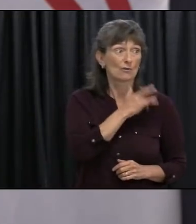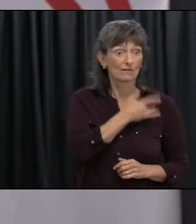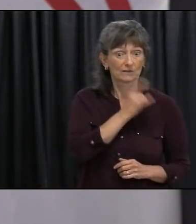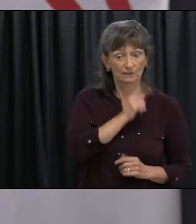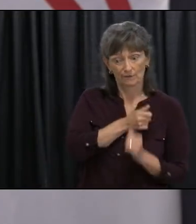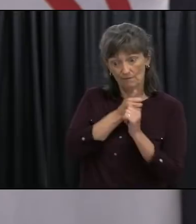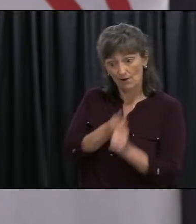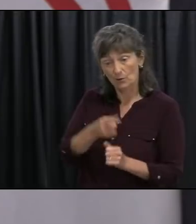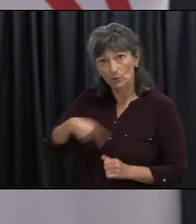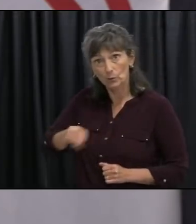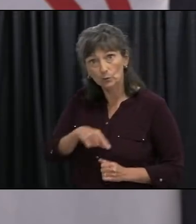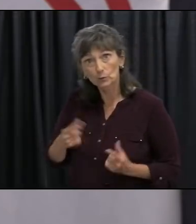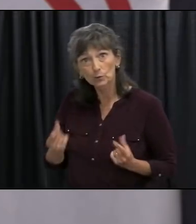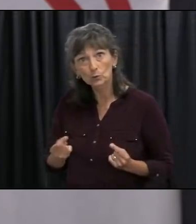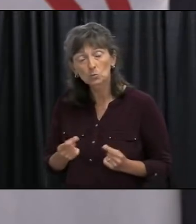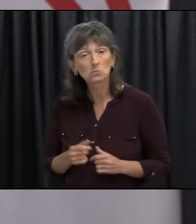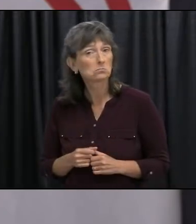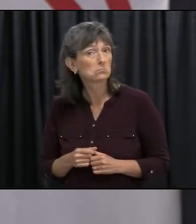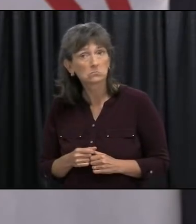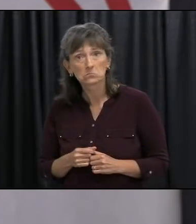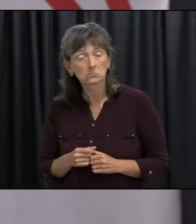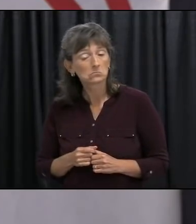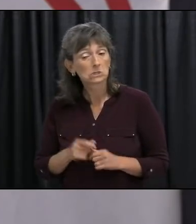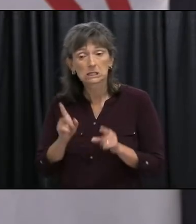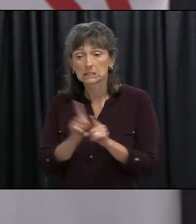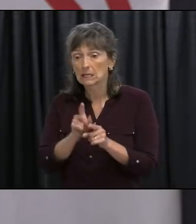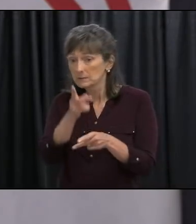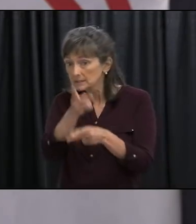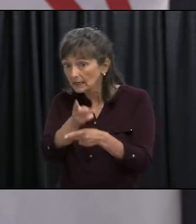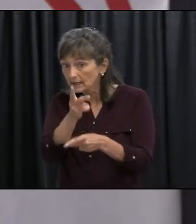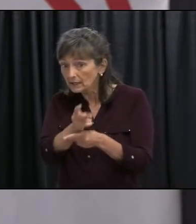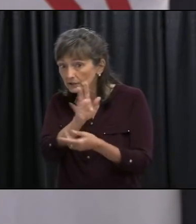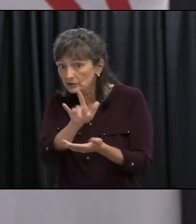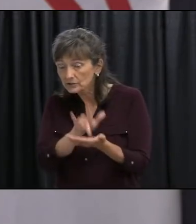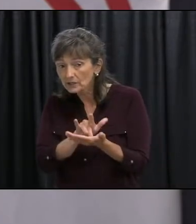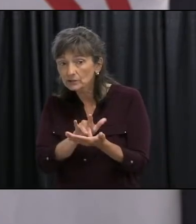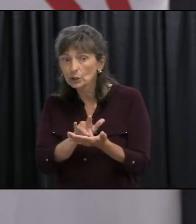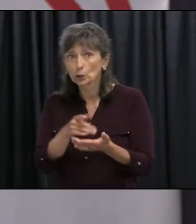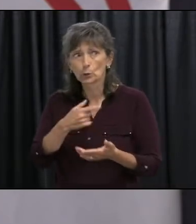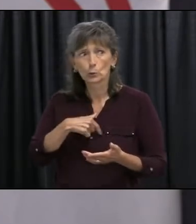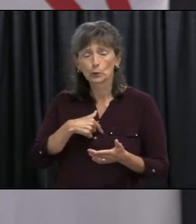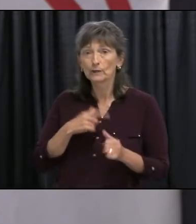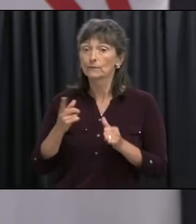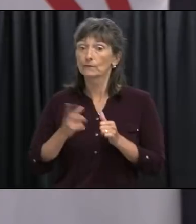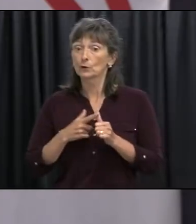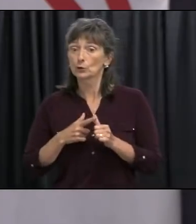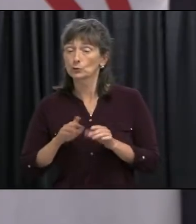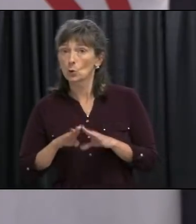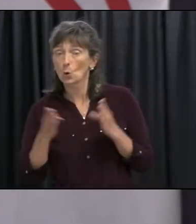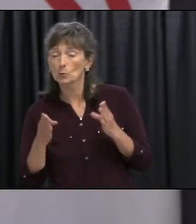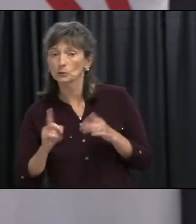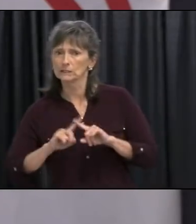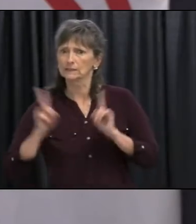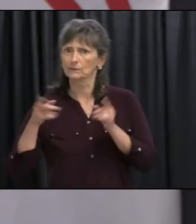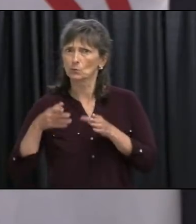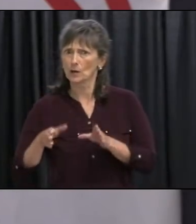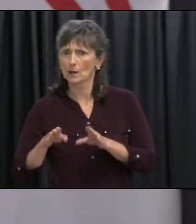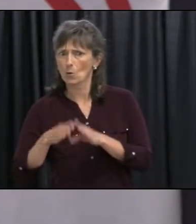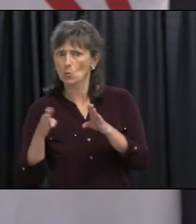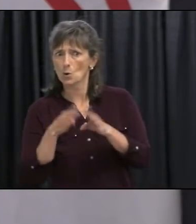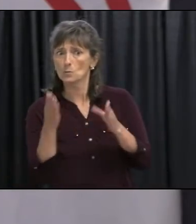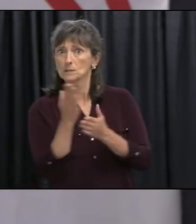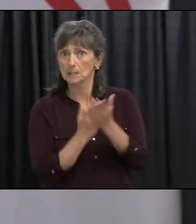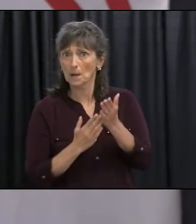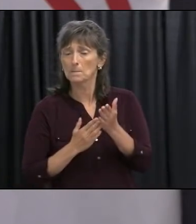many cases, we've done the same thing with childcare, and in many cases, we have kind of led the country in our approach to, opening up